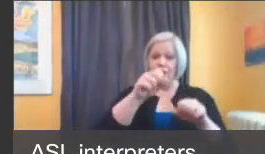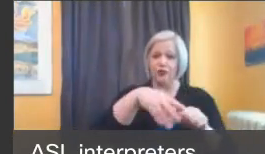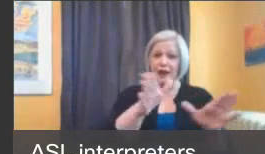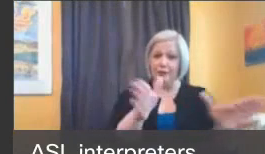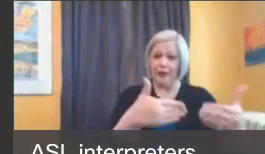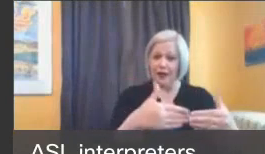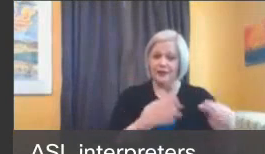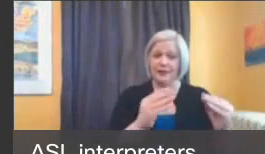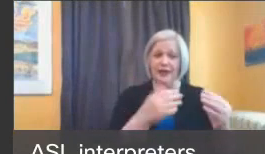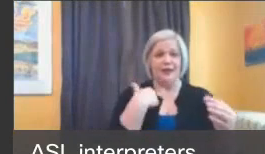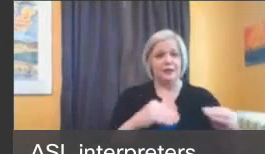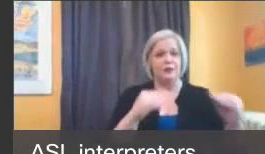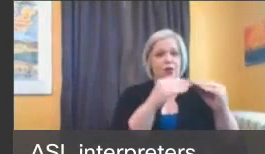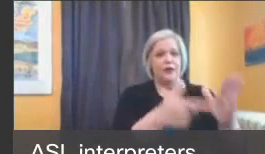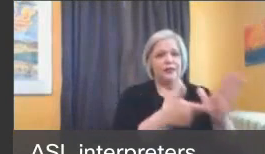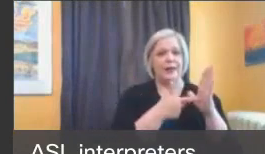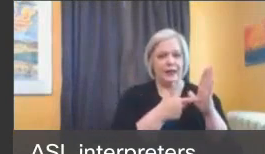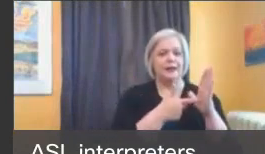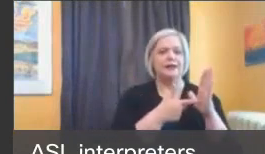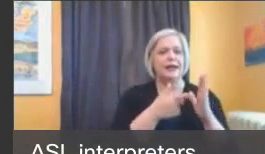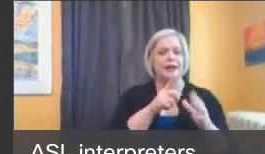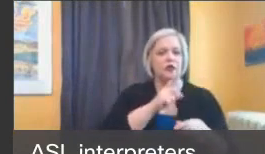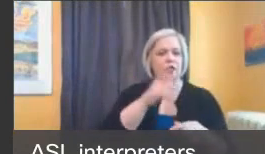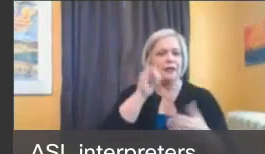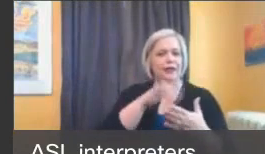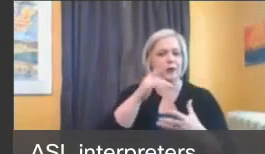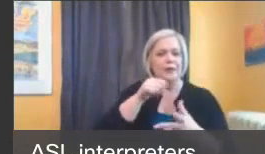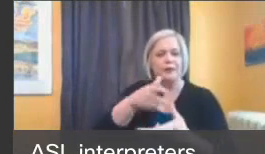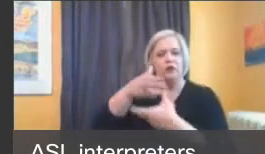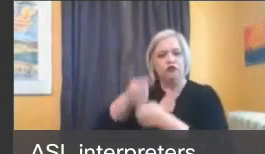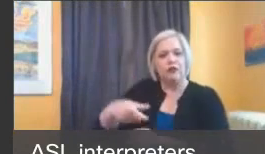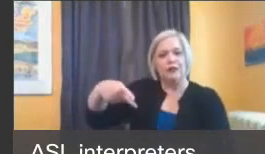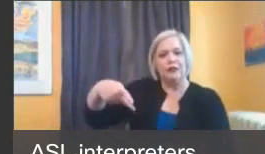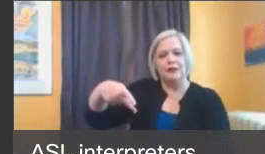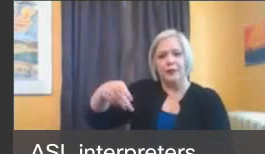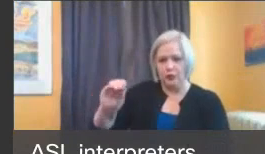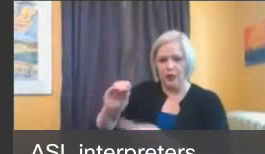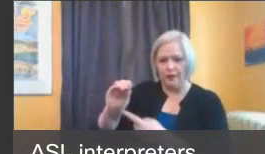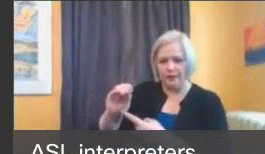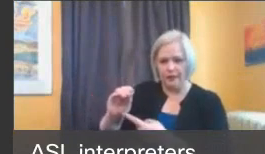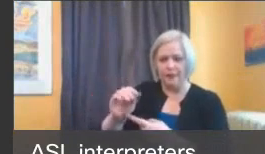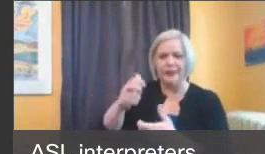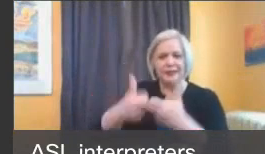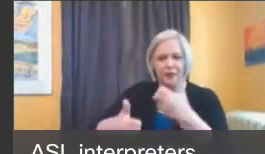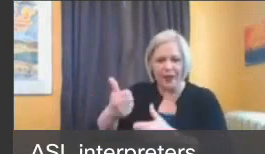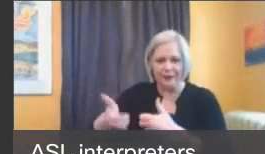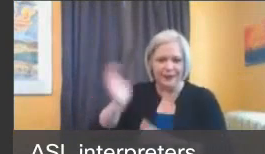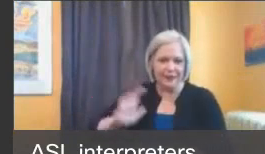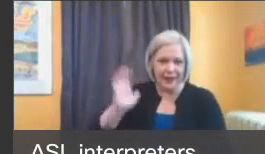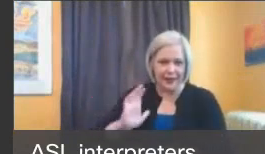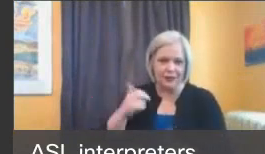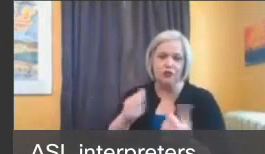and that probably has a lot to do with it. Just in terms of the fact that there have been problems in the past, we're working hard to improve